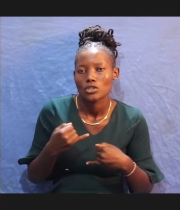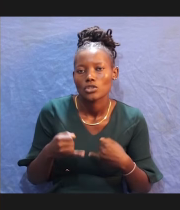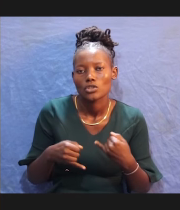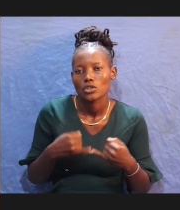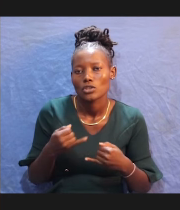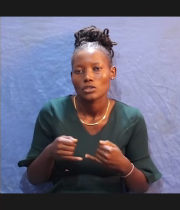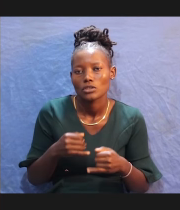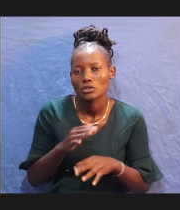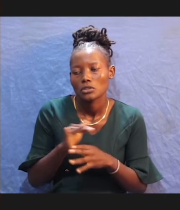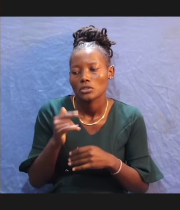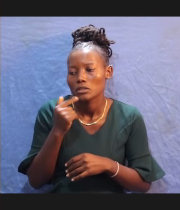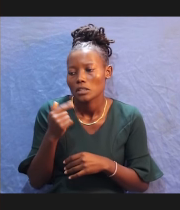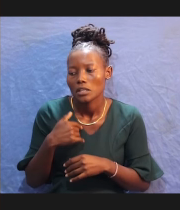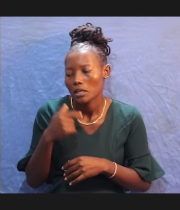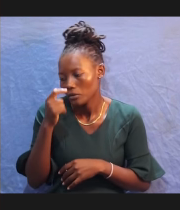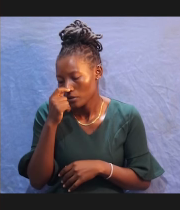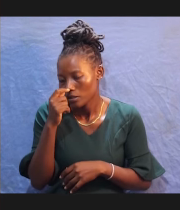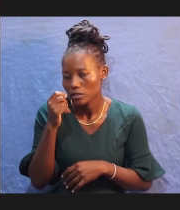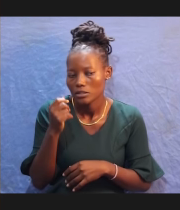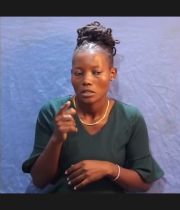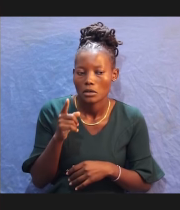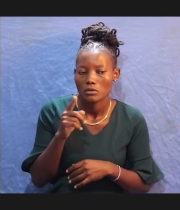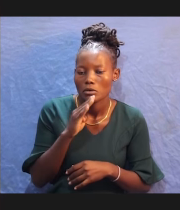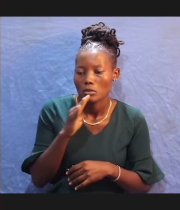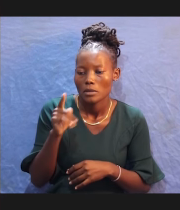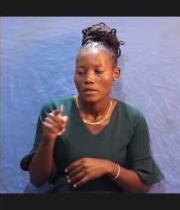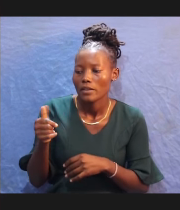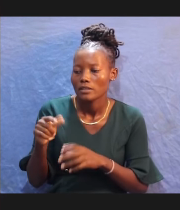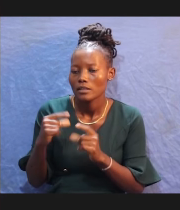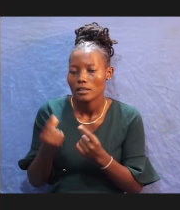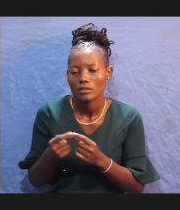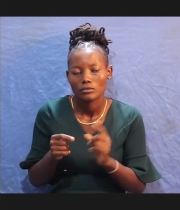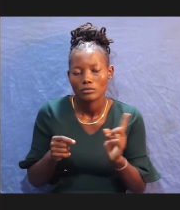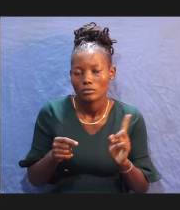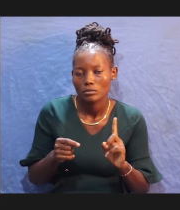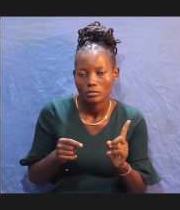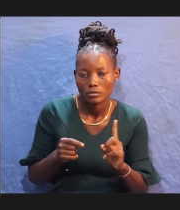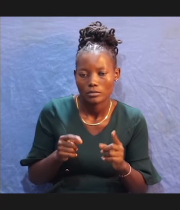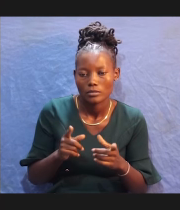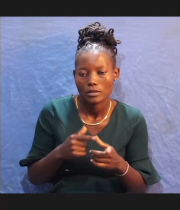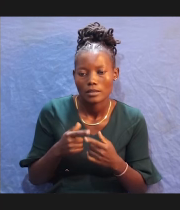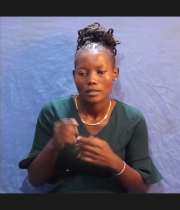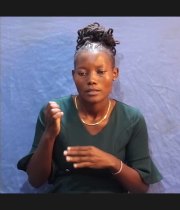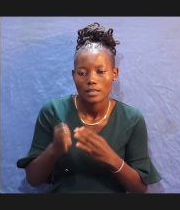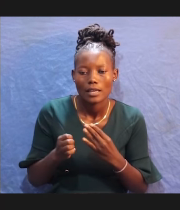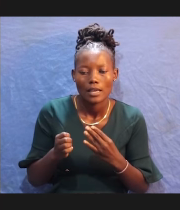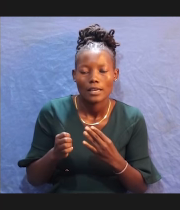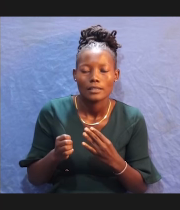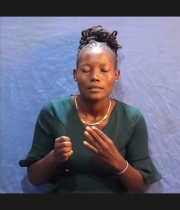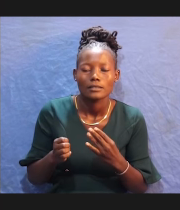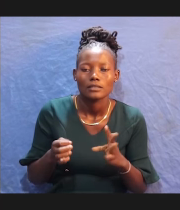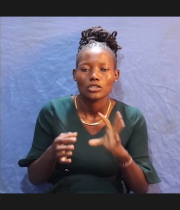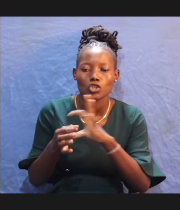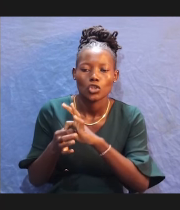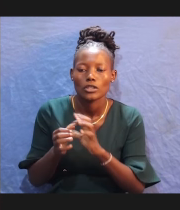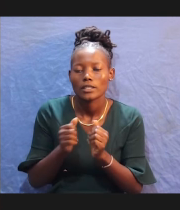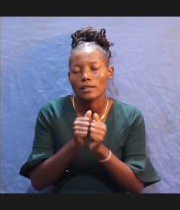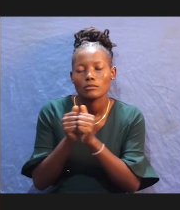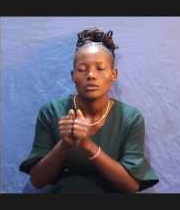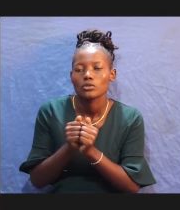and saying, oh, I wish I would be there. No, because they have to be focused on what they are playing in their fields. And then at the end, bring them again together for the cool